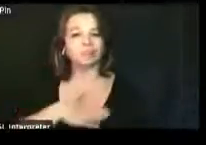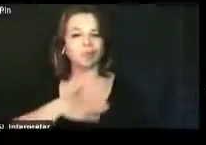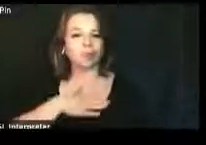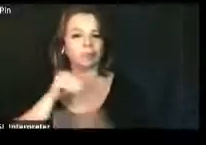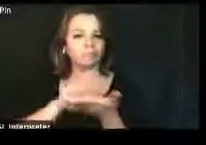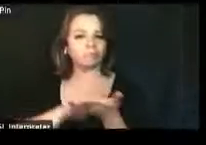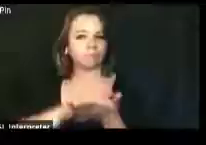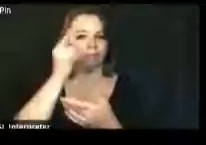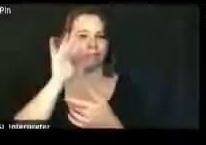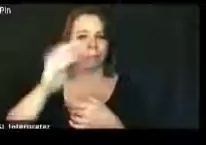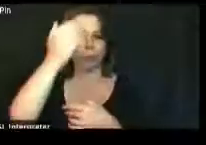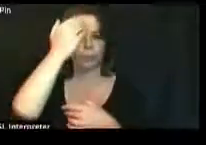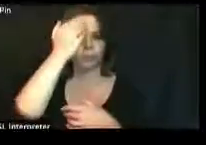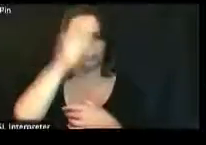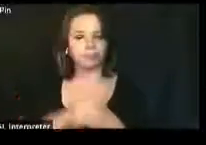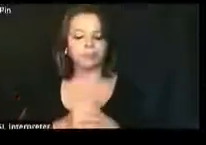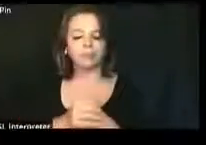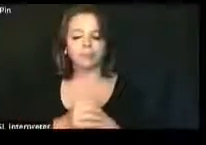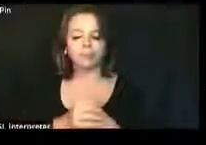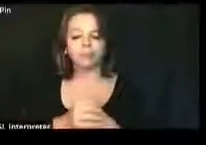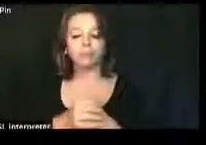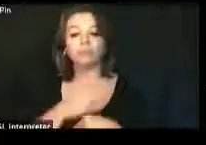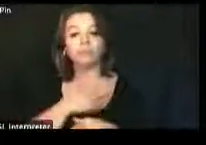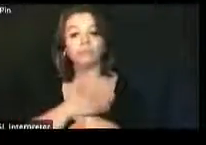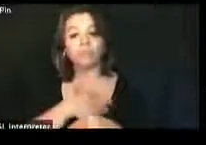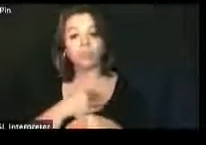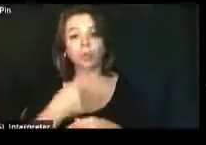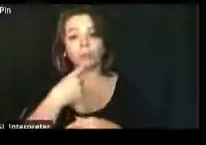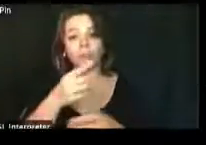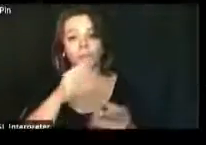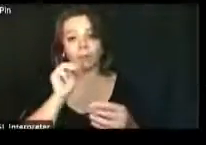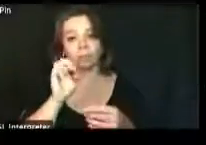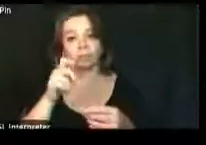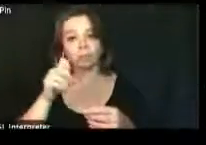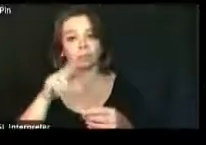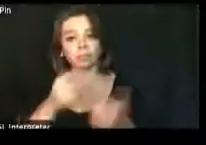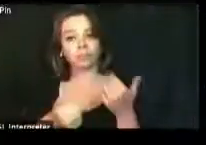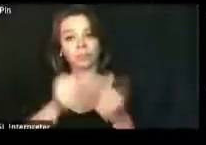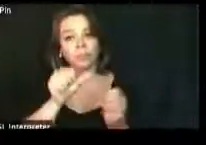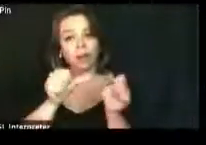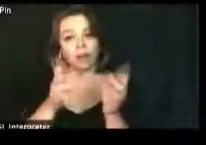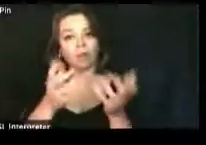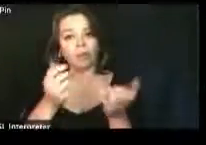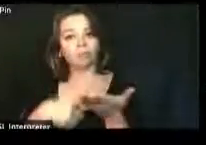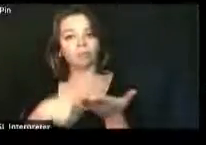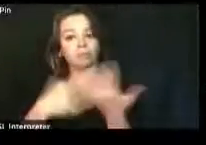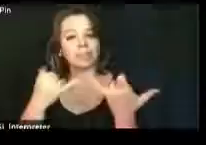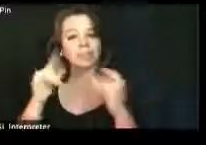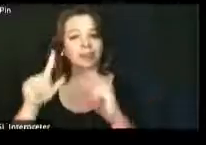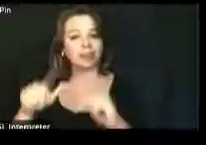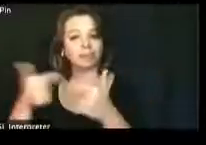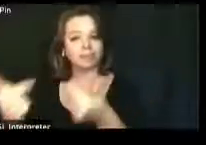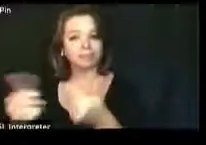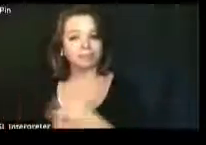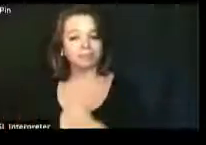that for future reference. And if you'll please let the mapper know what area you would like to discuss today, the floor is yours.